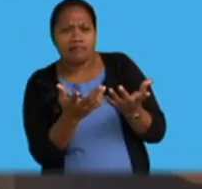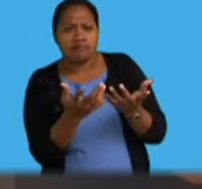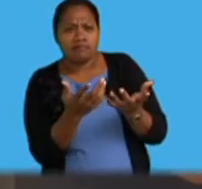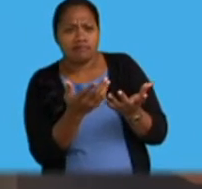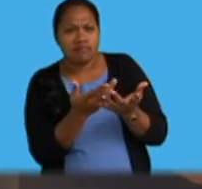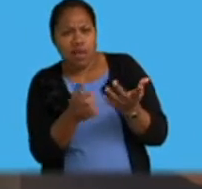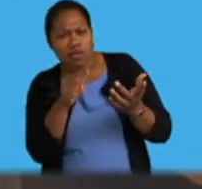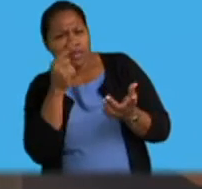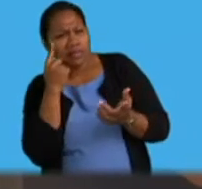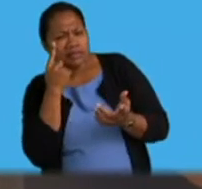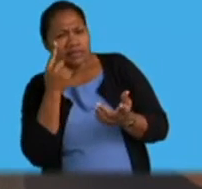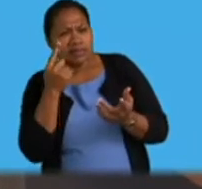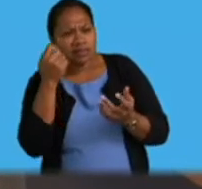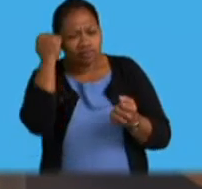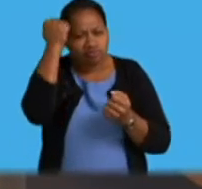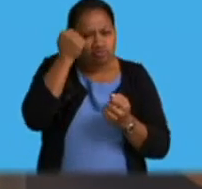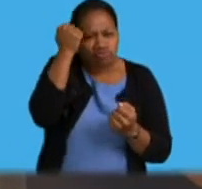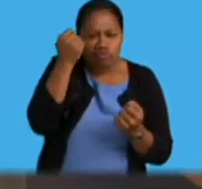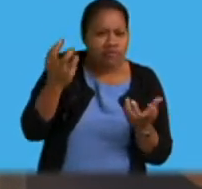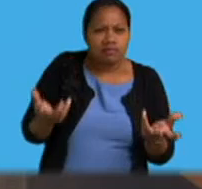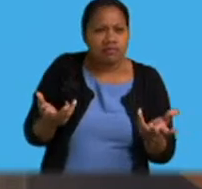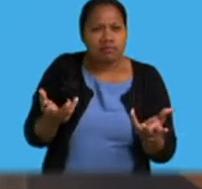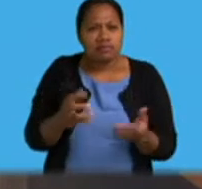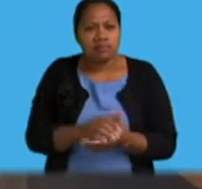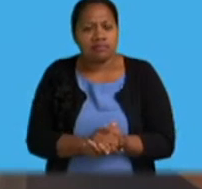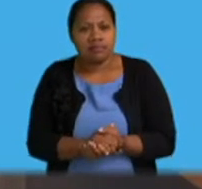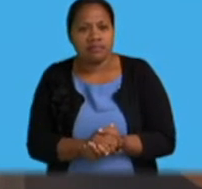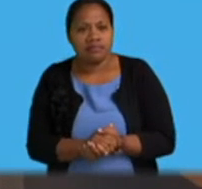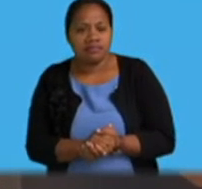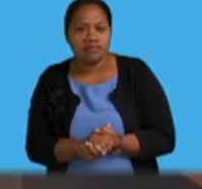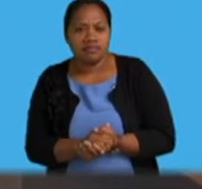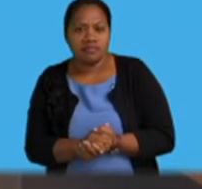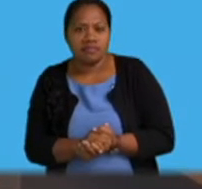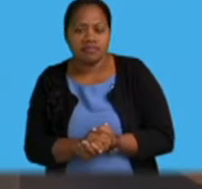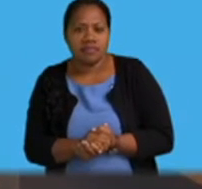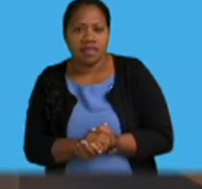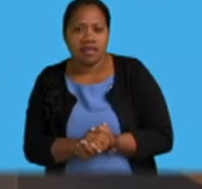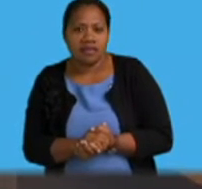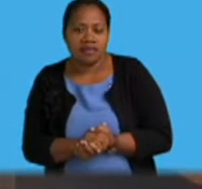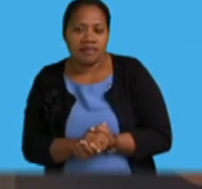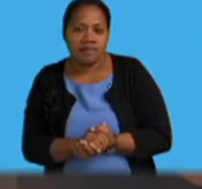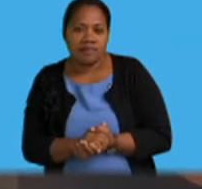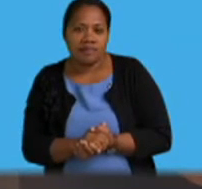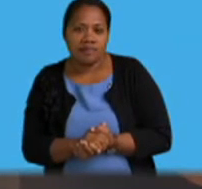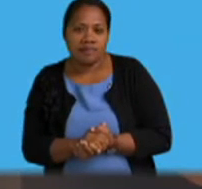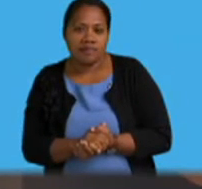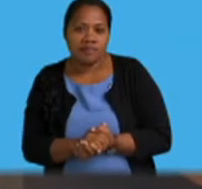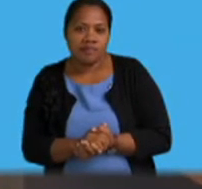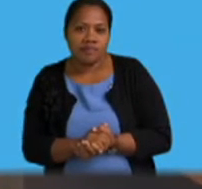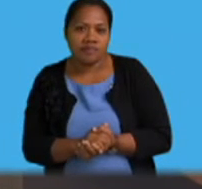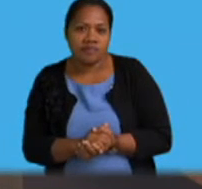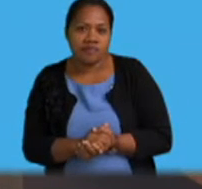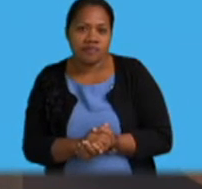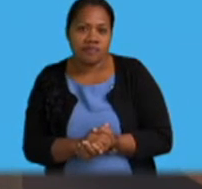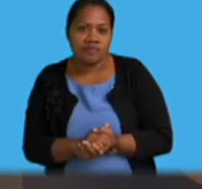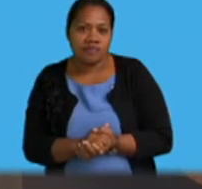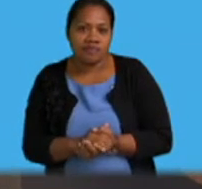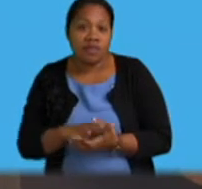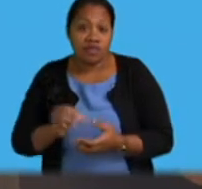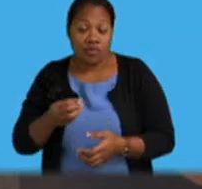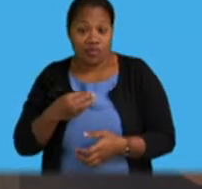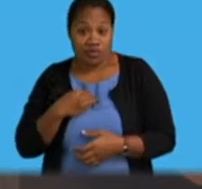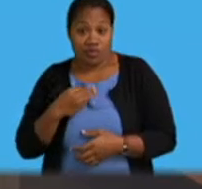disorders. The experts address the PTSD either in the mission area, via the missions specialists,